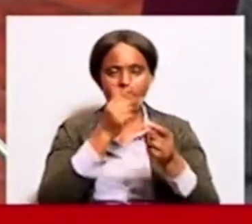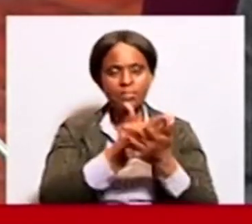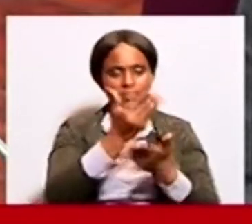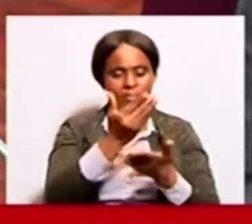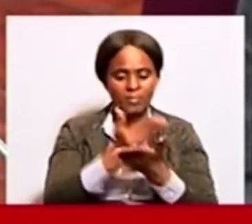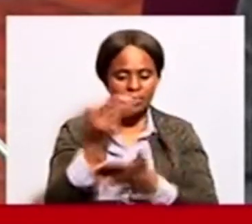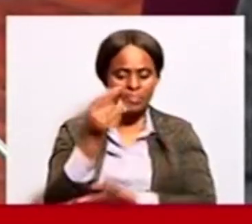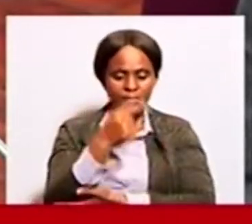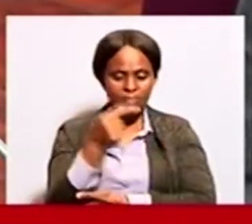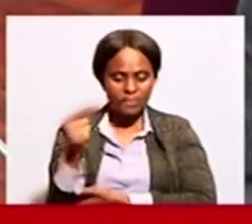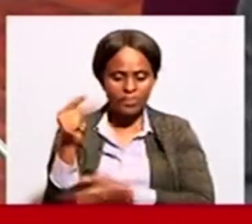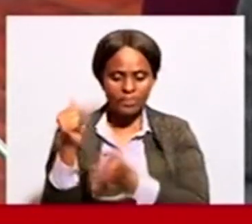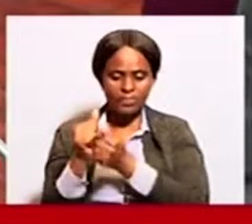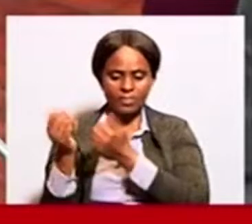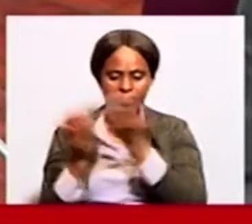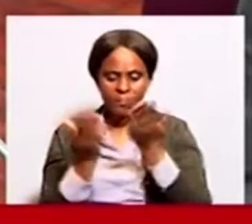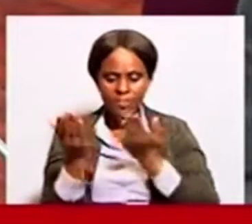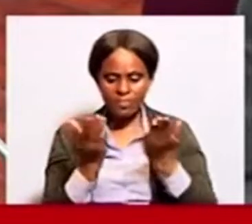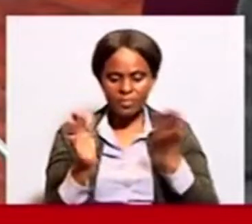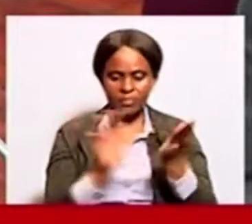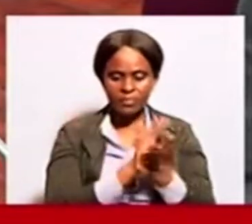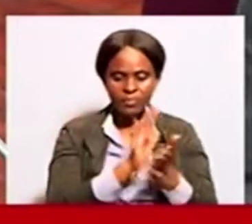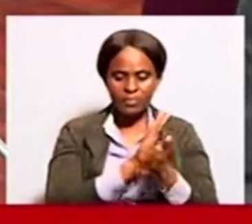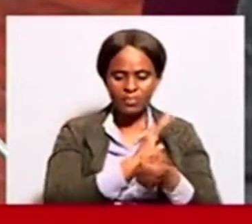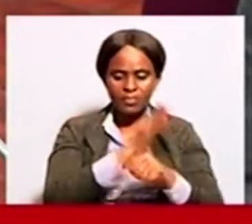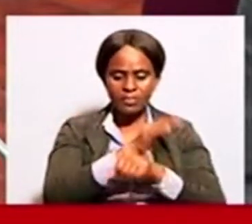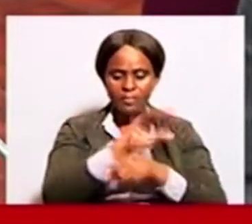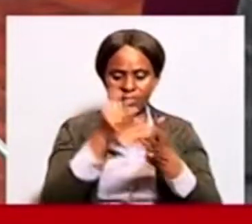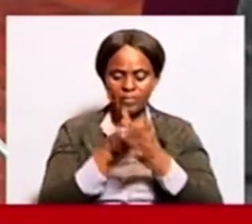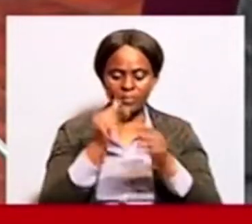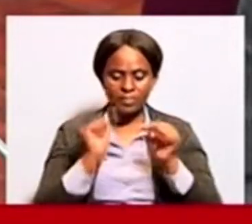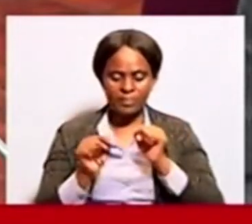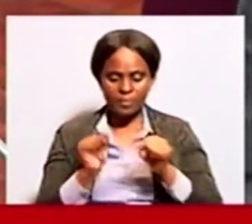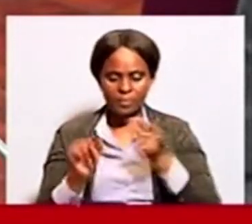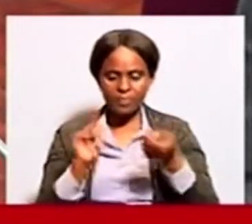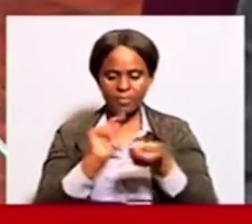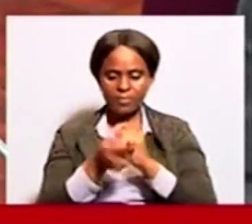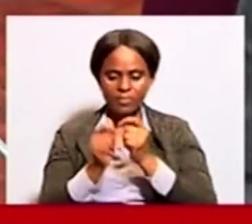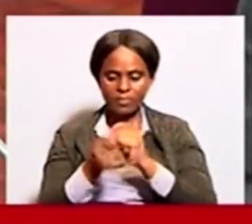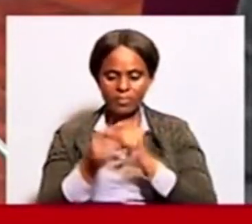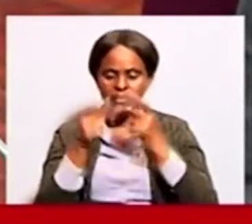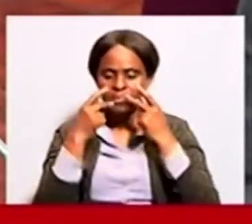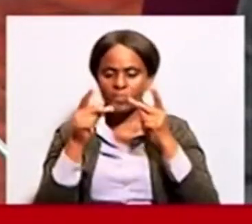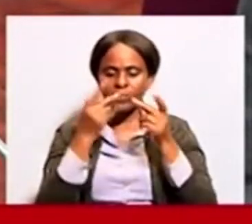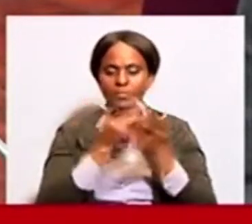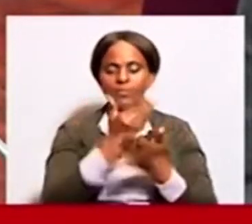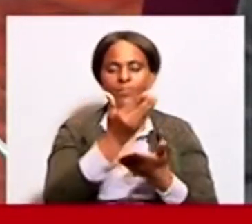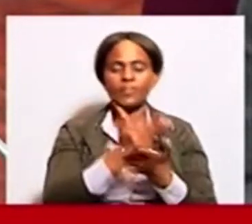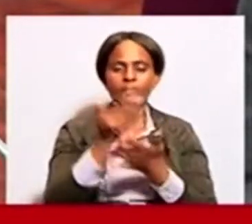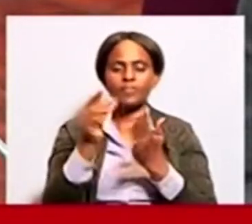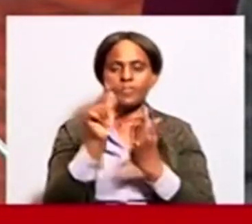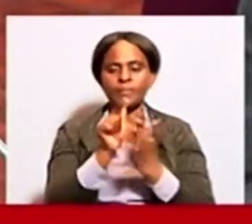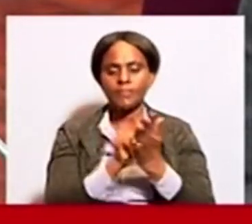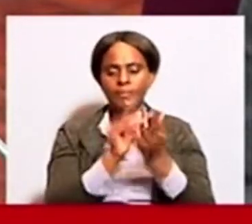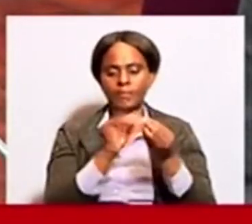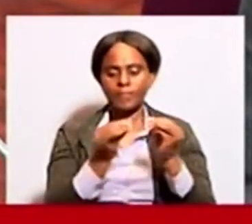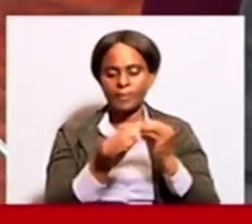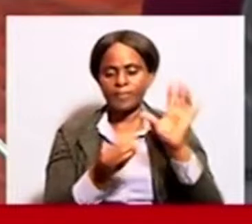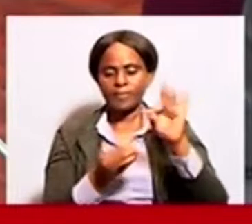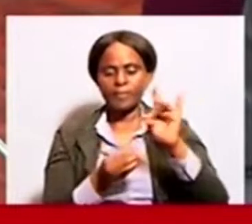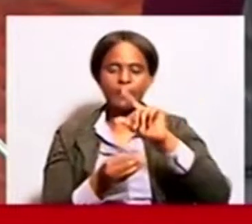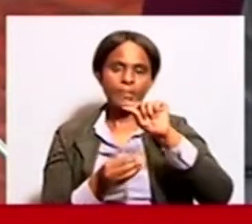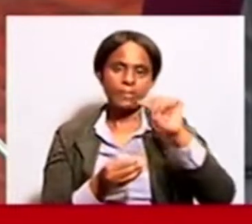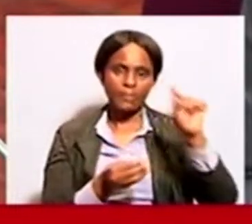goods and services speedily, following the recent amendments made to the Public Procurement Act number 8 of